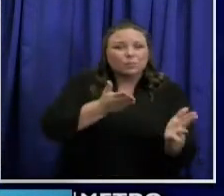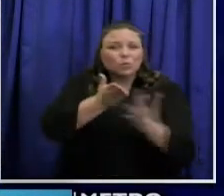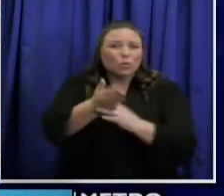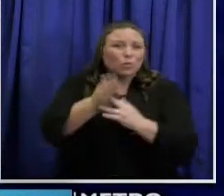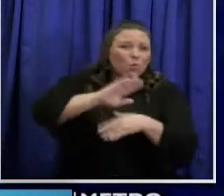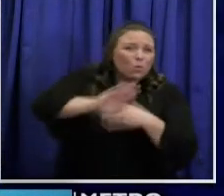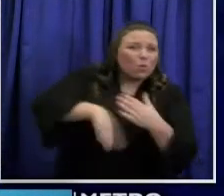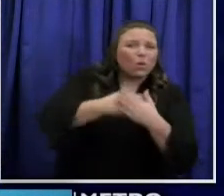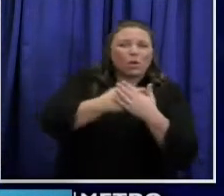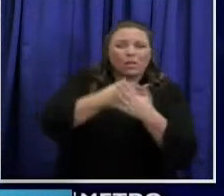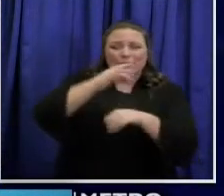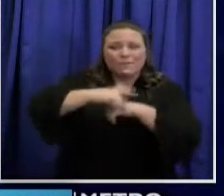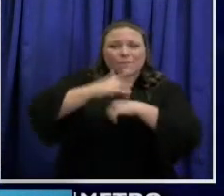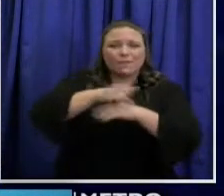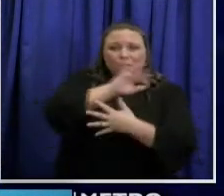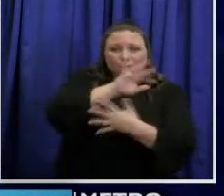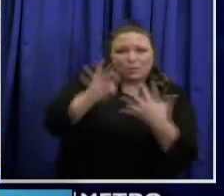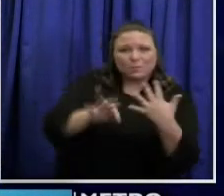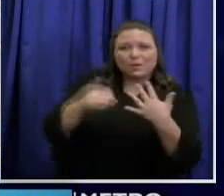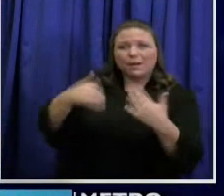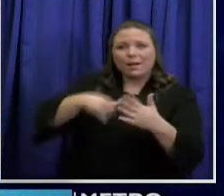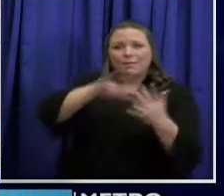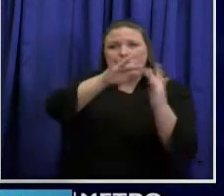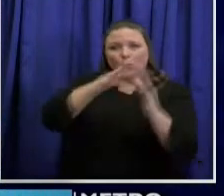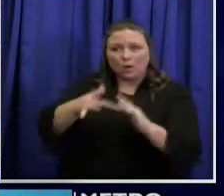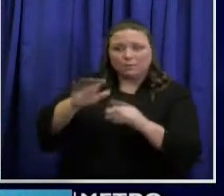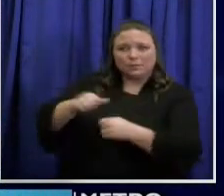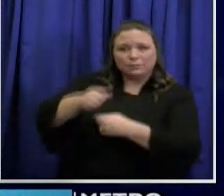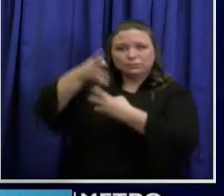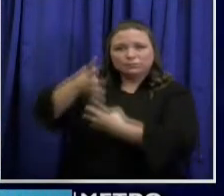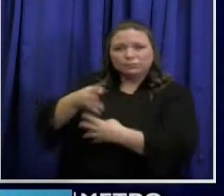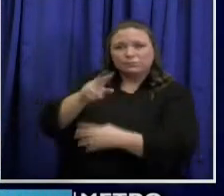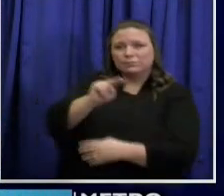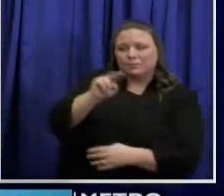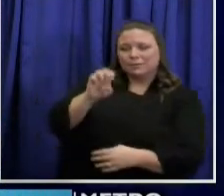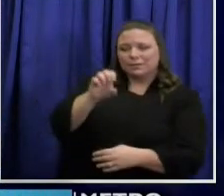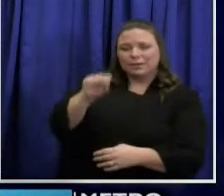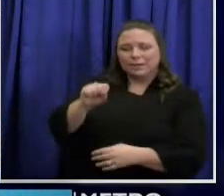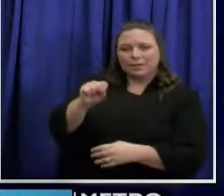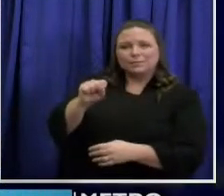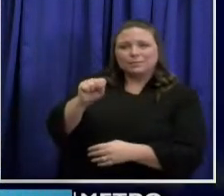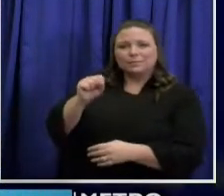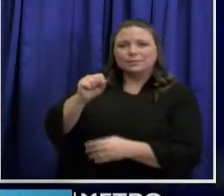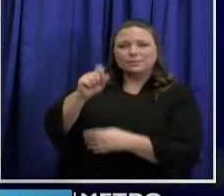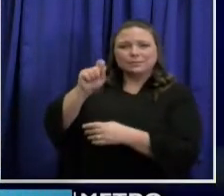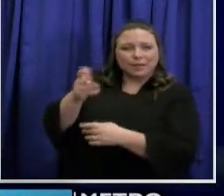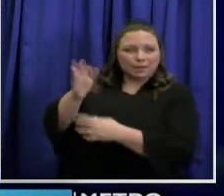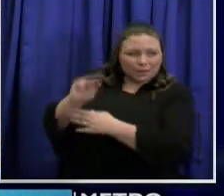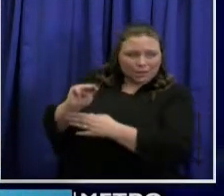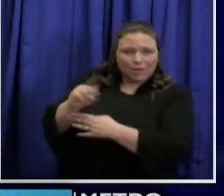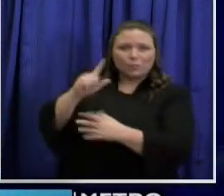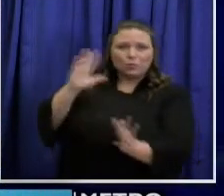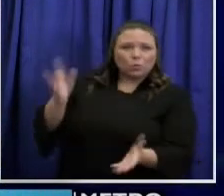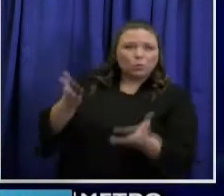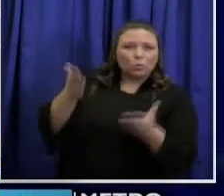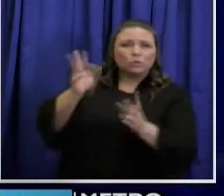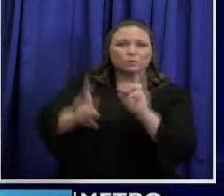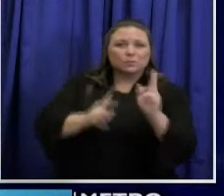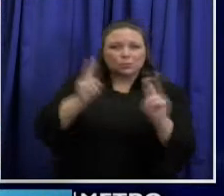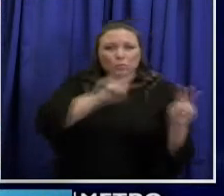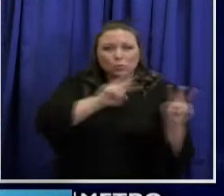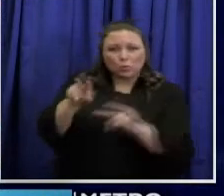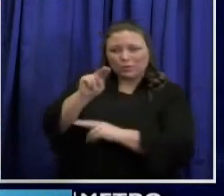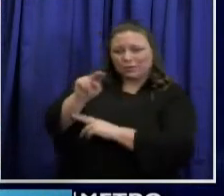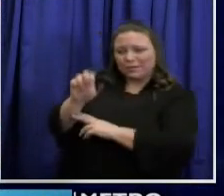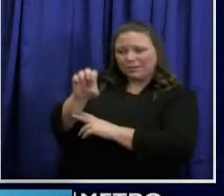the available options, we launched the website, neshelp.com. We urge customers to go to